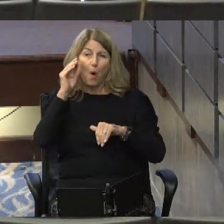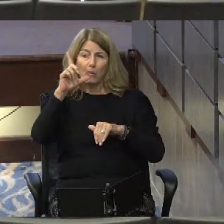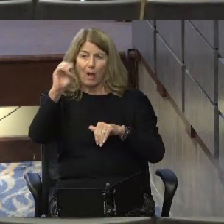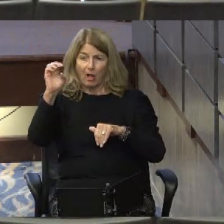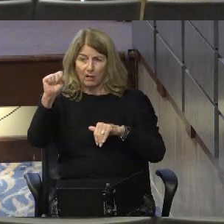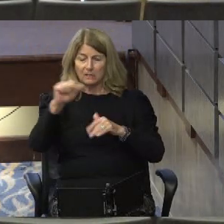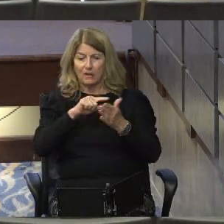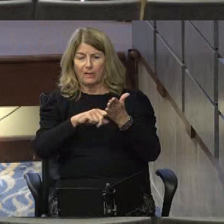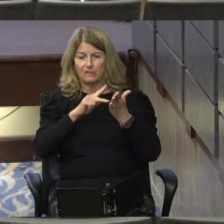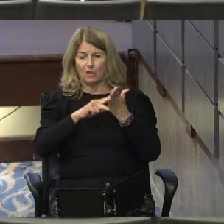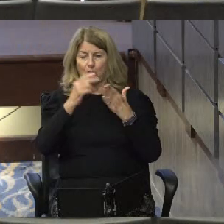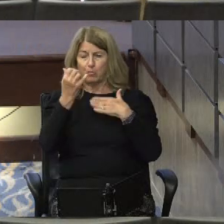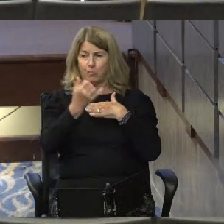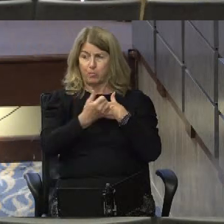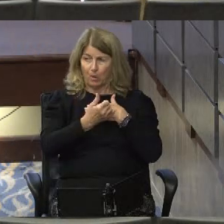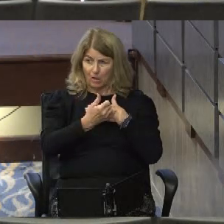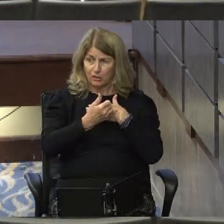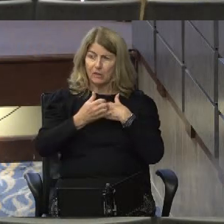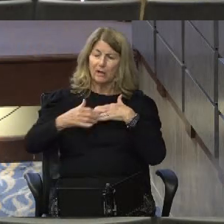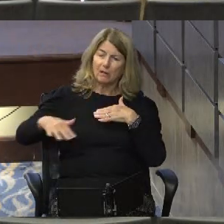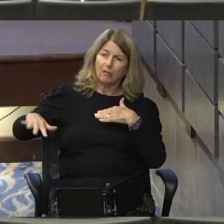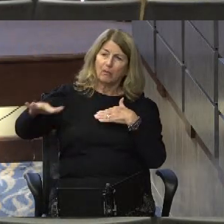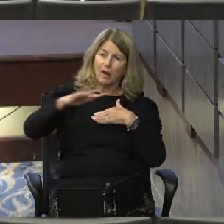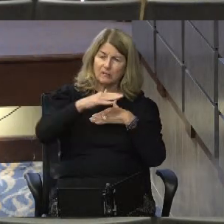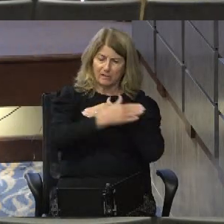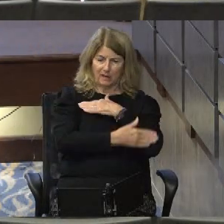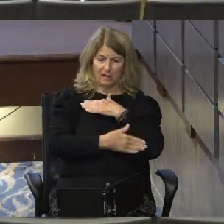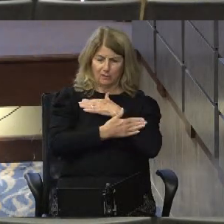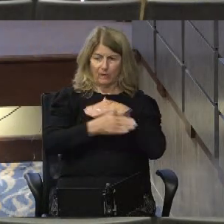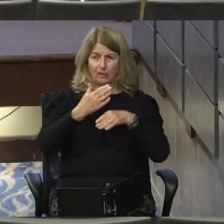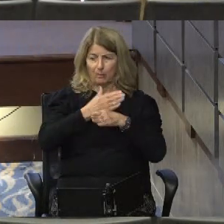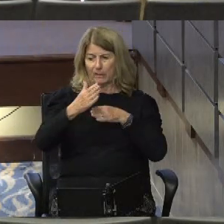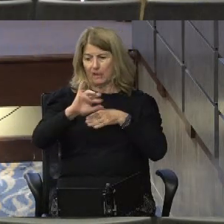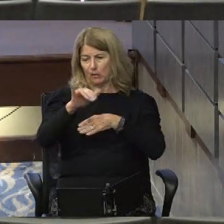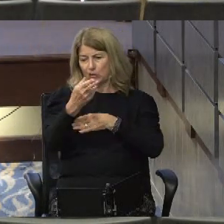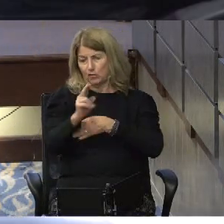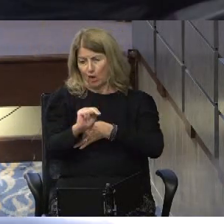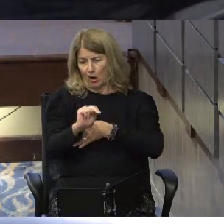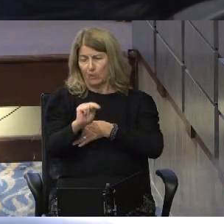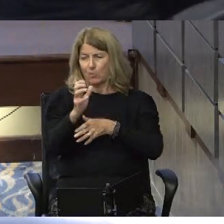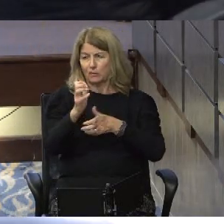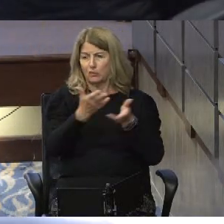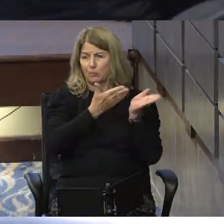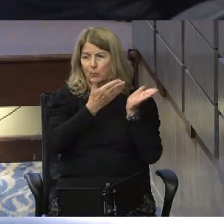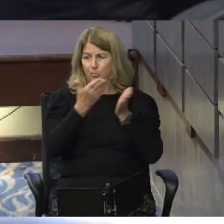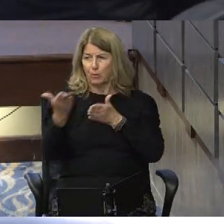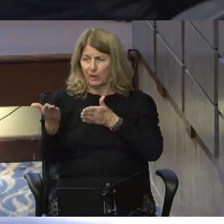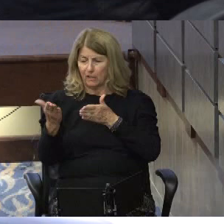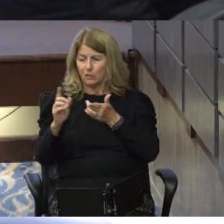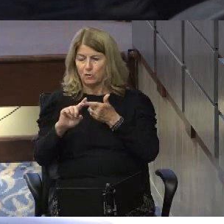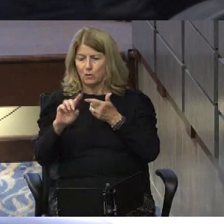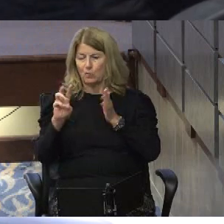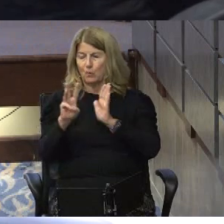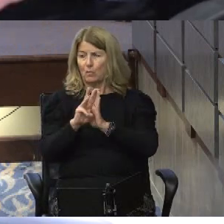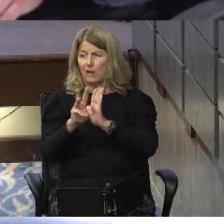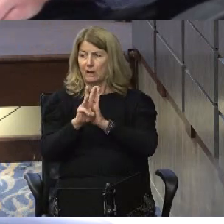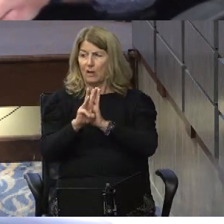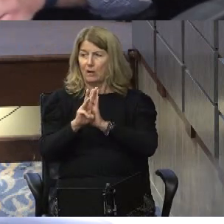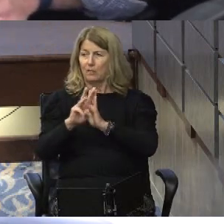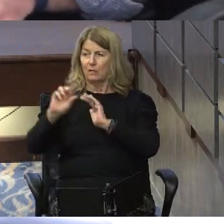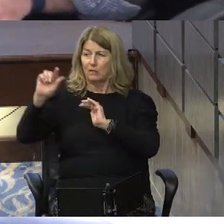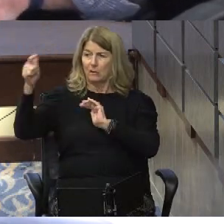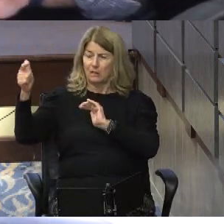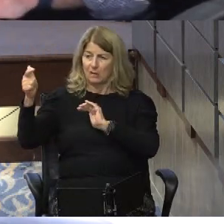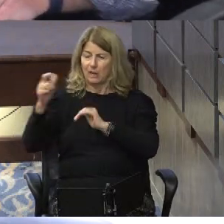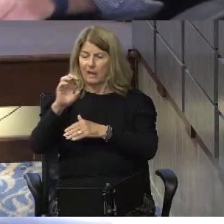been completed across the country, and John and his team are looking to bring it to Waco. With that, I'd like to turn it over to Galen Price.